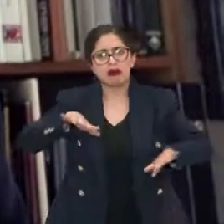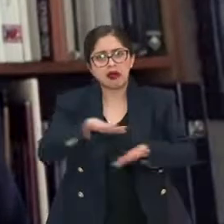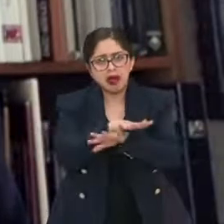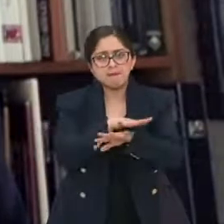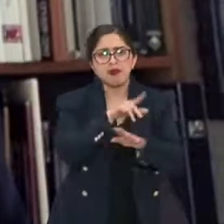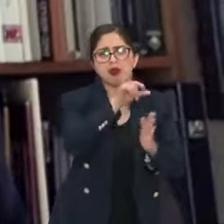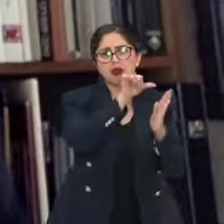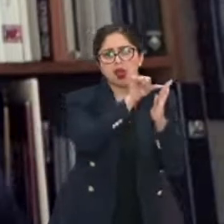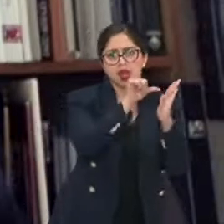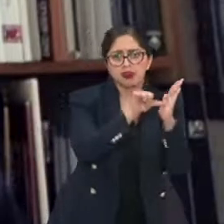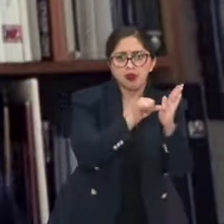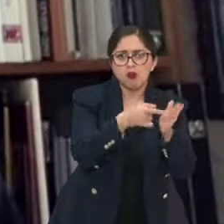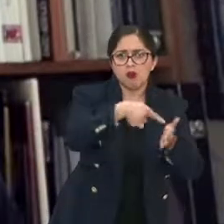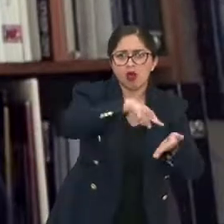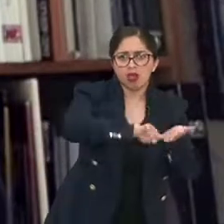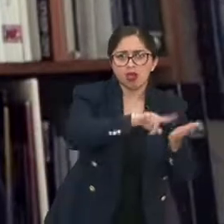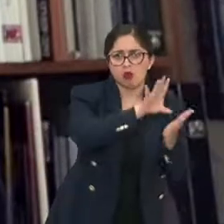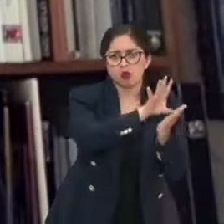which had